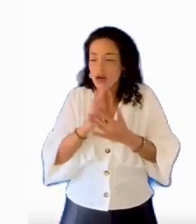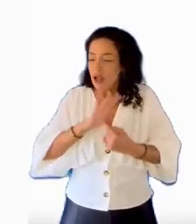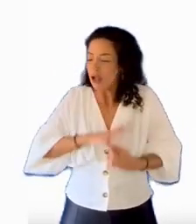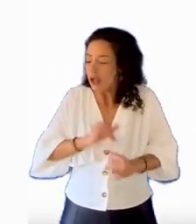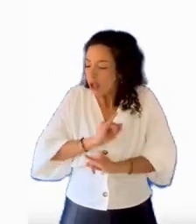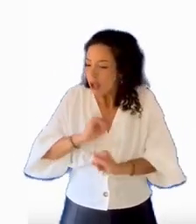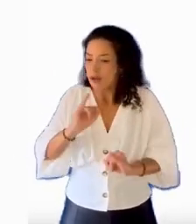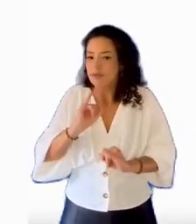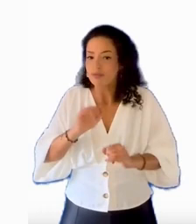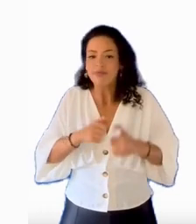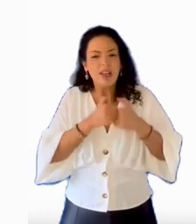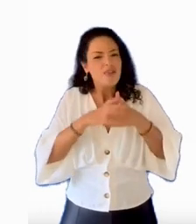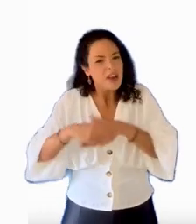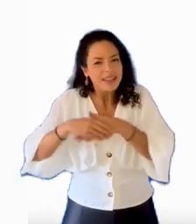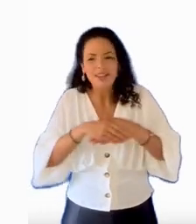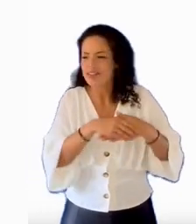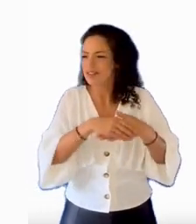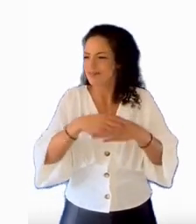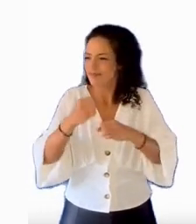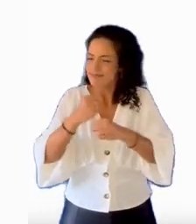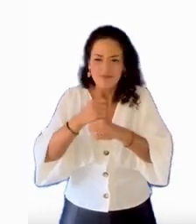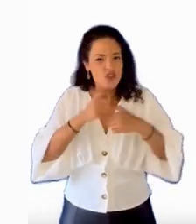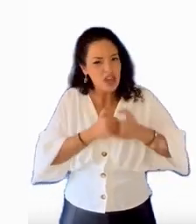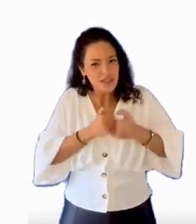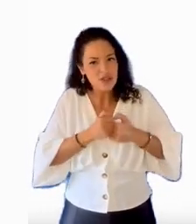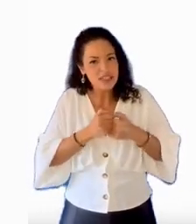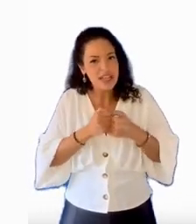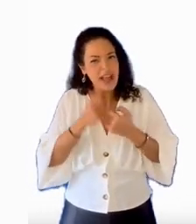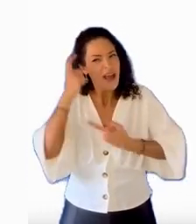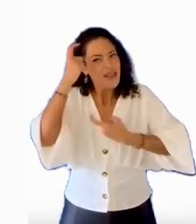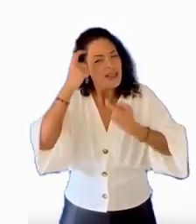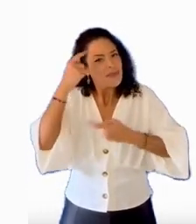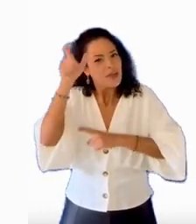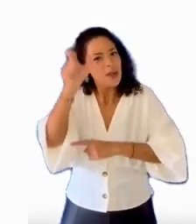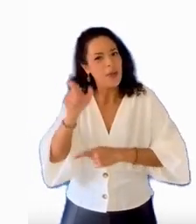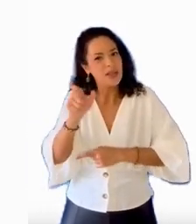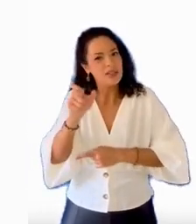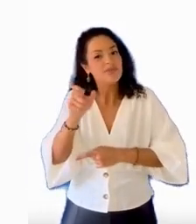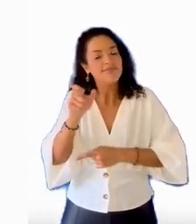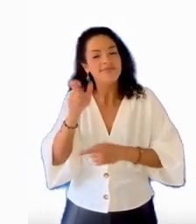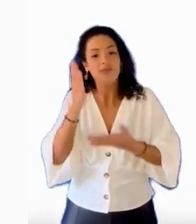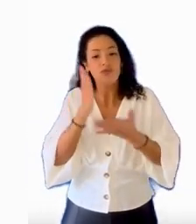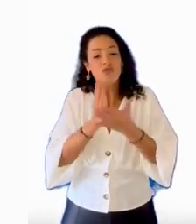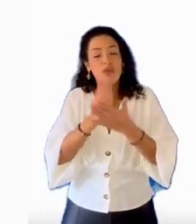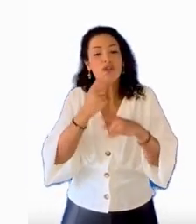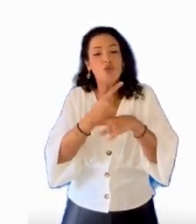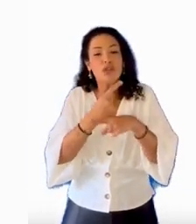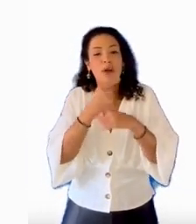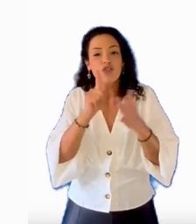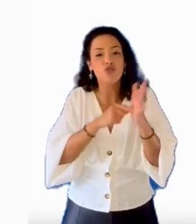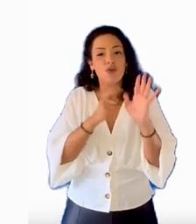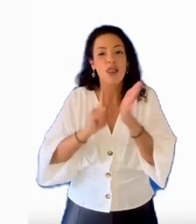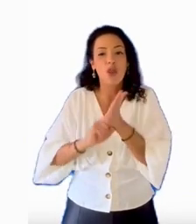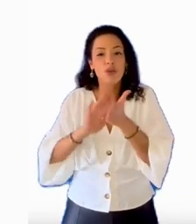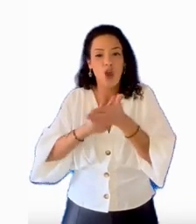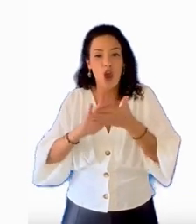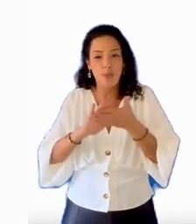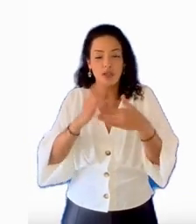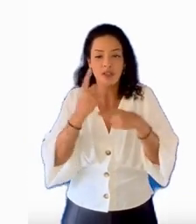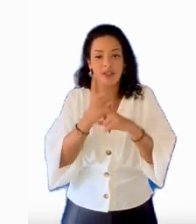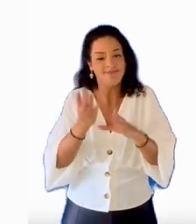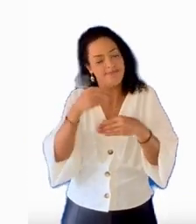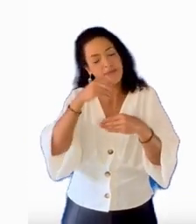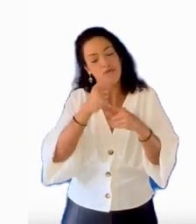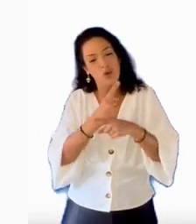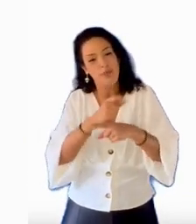qualities of friendliness, generosity, and thoughtfulness, it mirrors the generosity that Judith Lewis Herman calls for in her work. Of